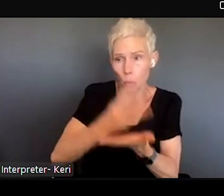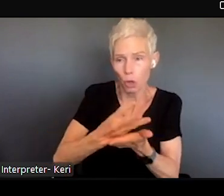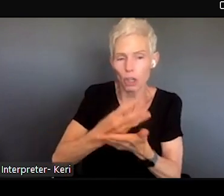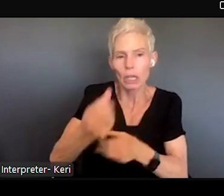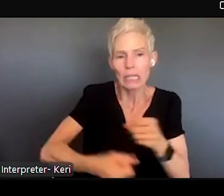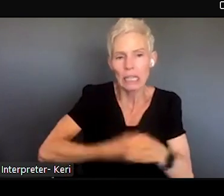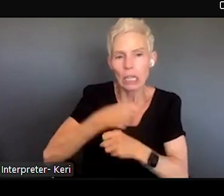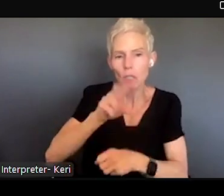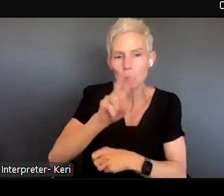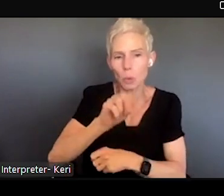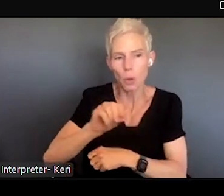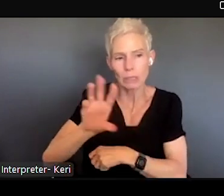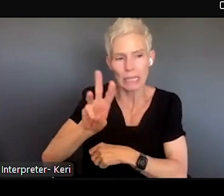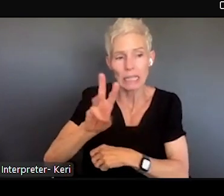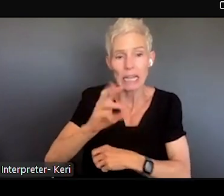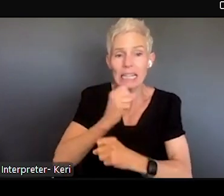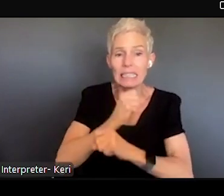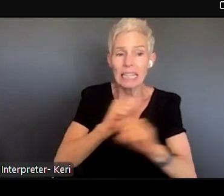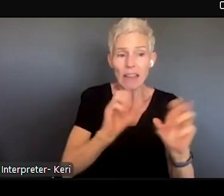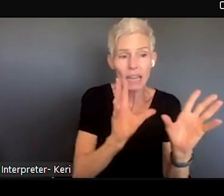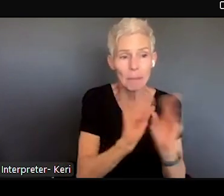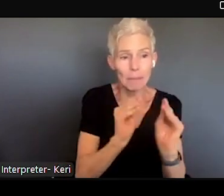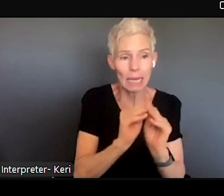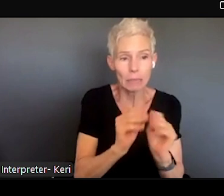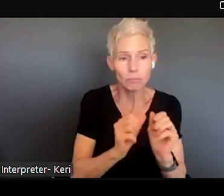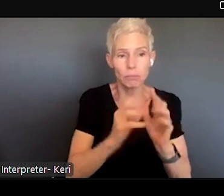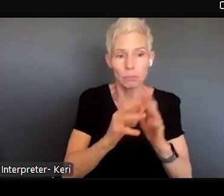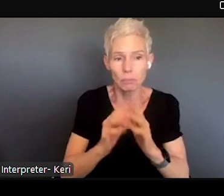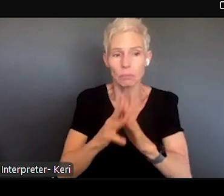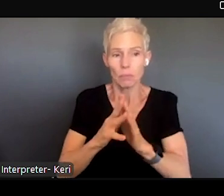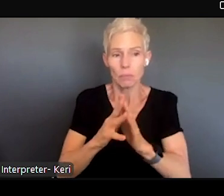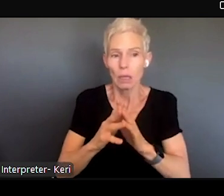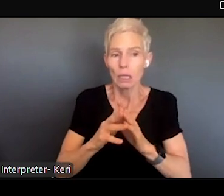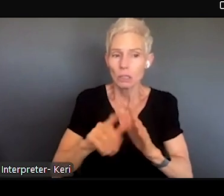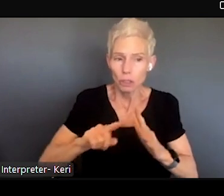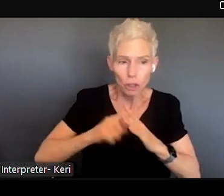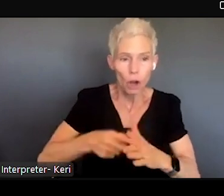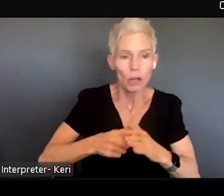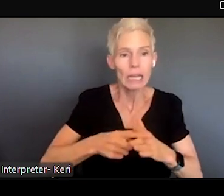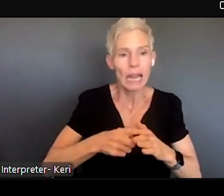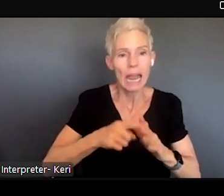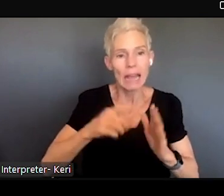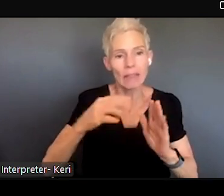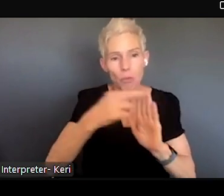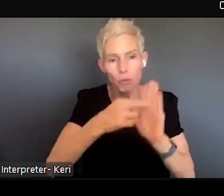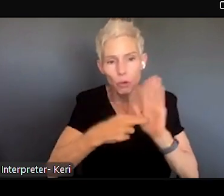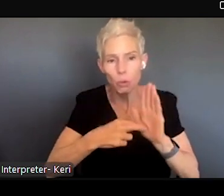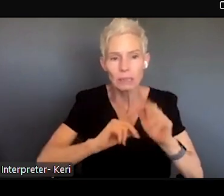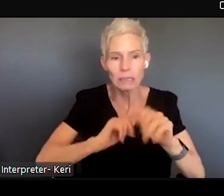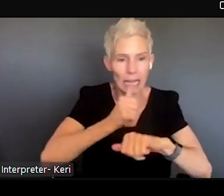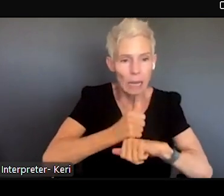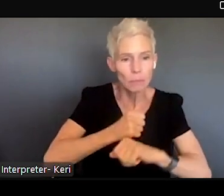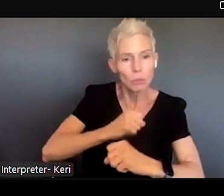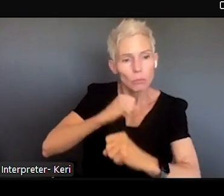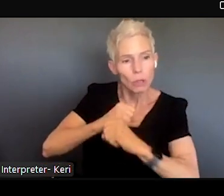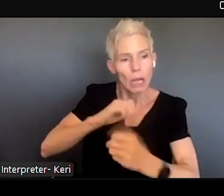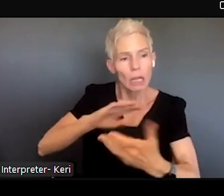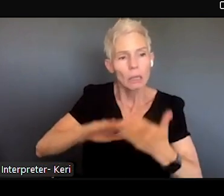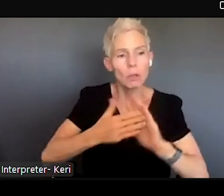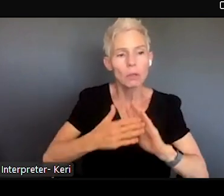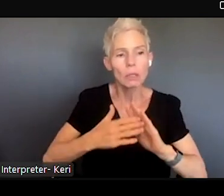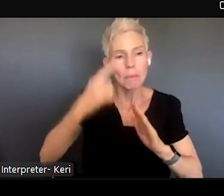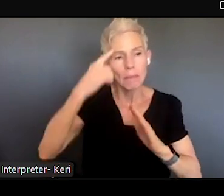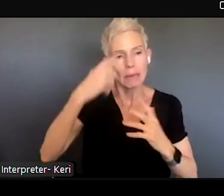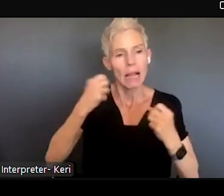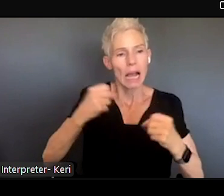2006, safety summits were convened and guidance was issued to protect community mental health workers in the field.